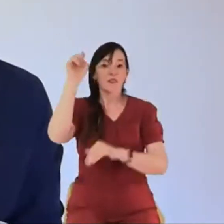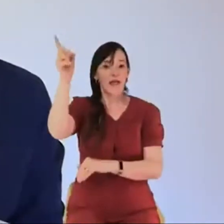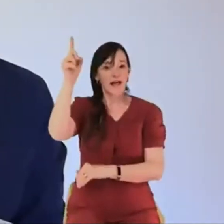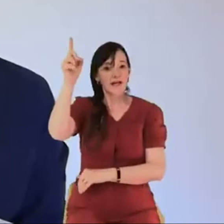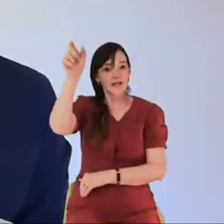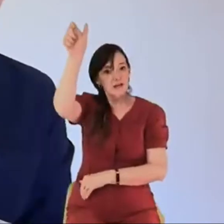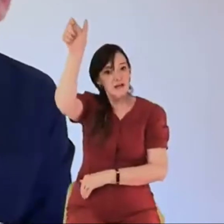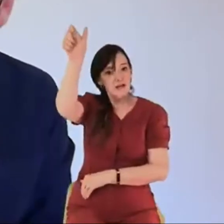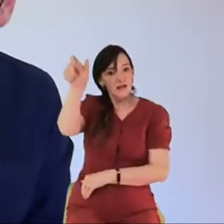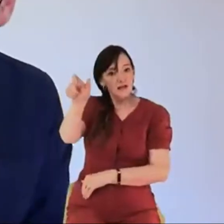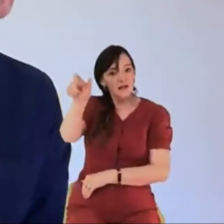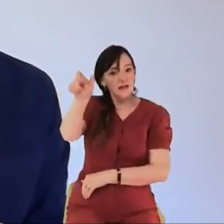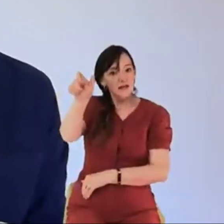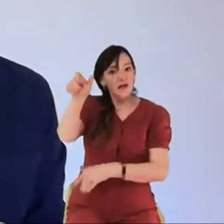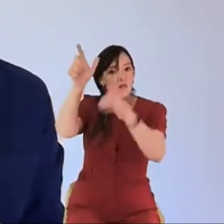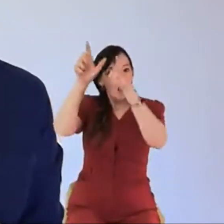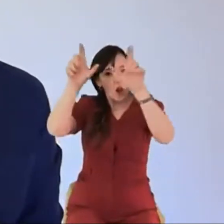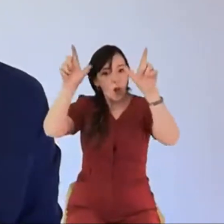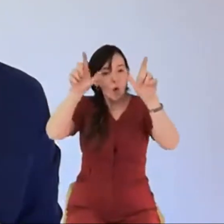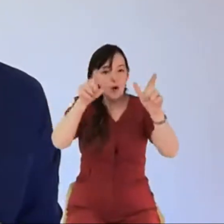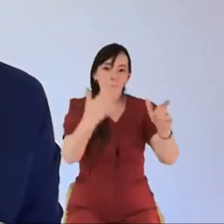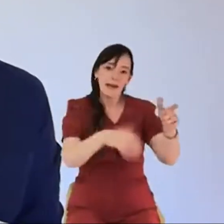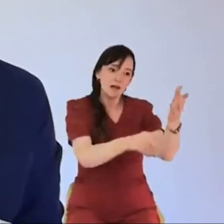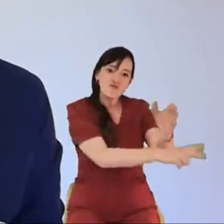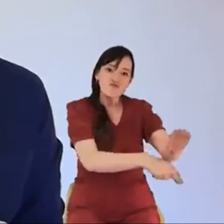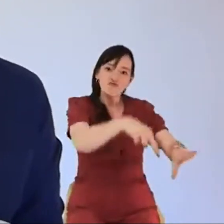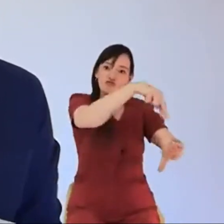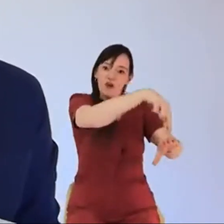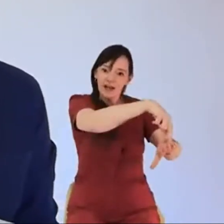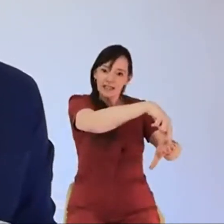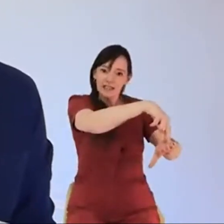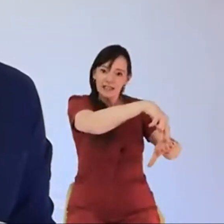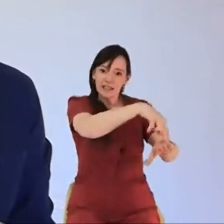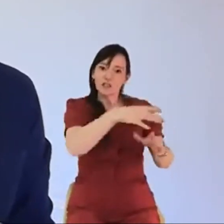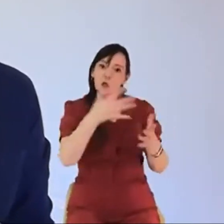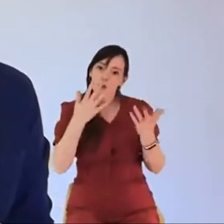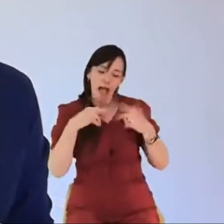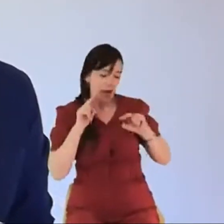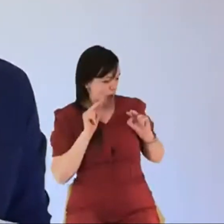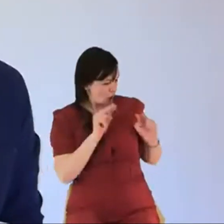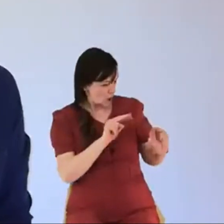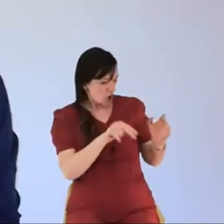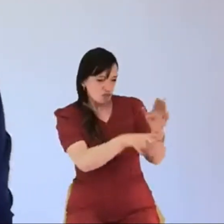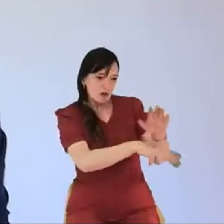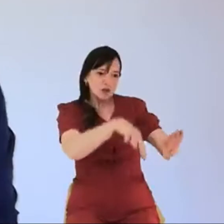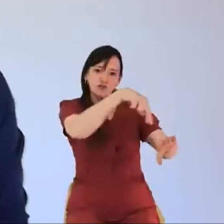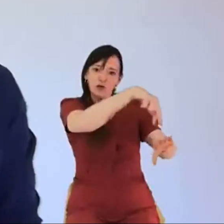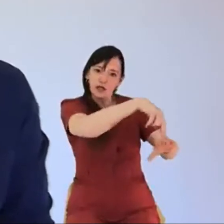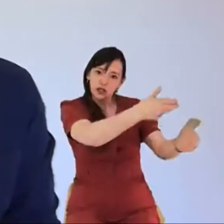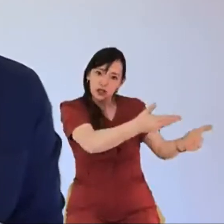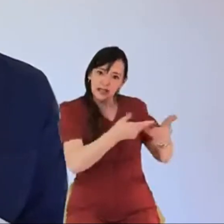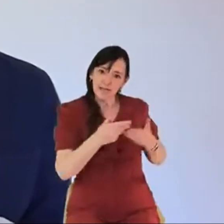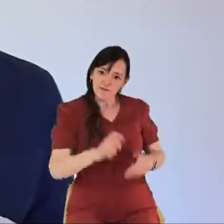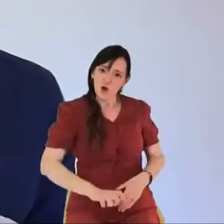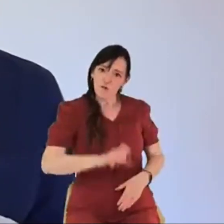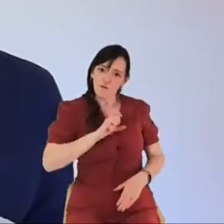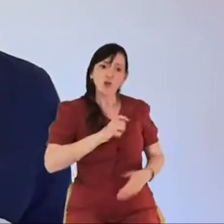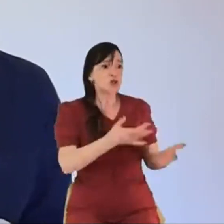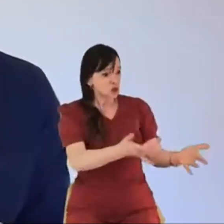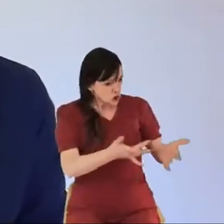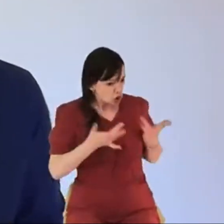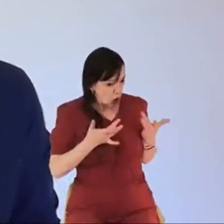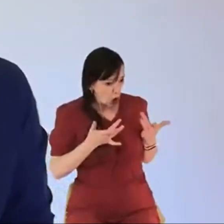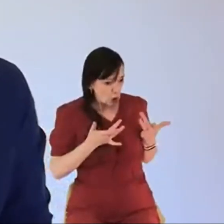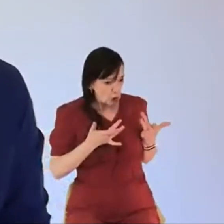It's the resurrection That gives us confidence That shows us This is not all there